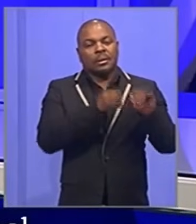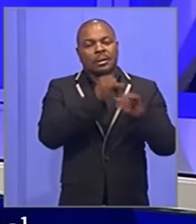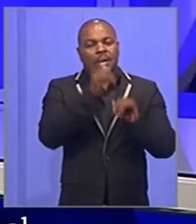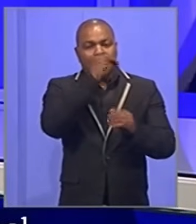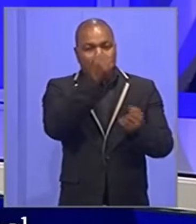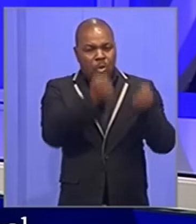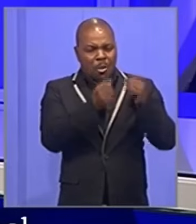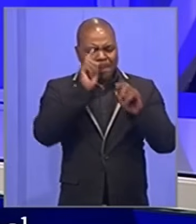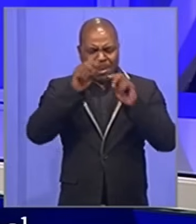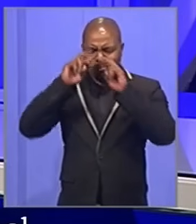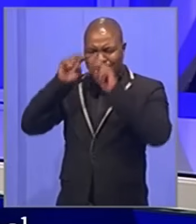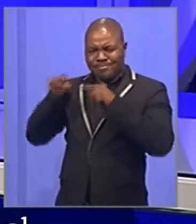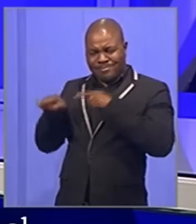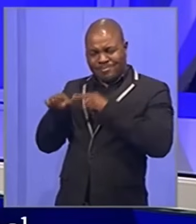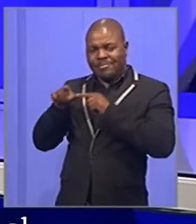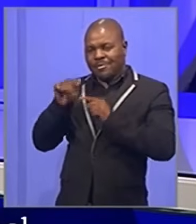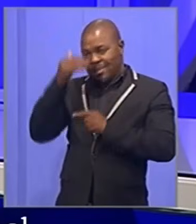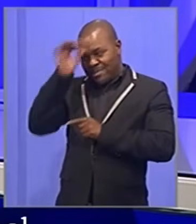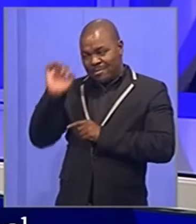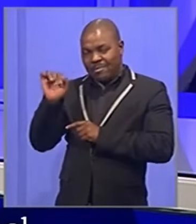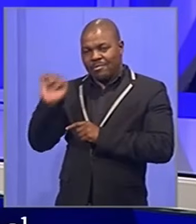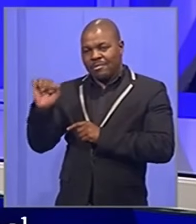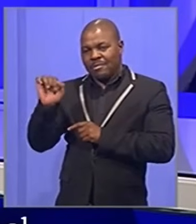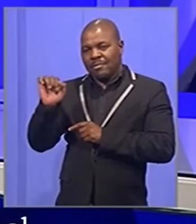le fuputse mmuso wa Benjamin Netanyahu.